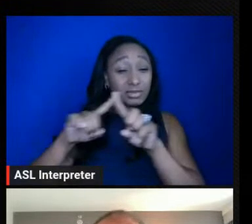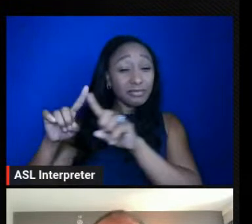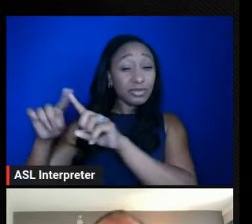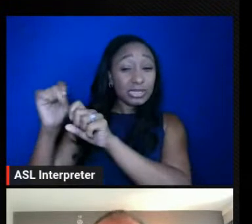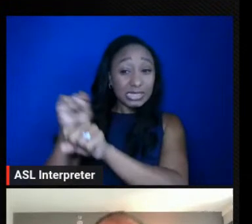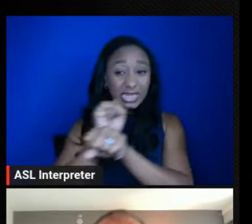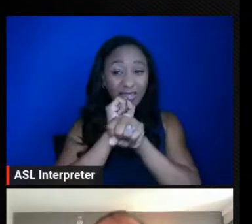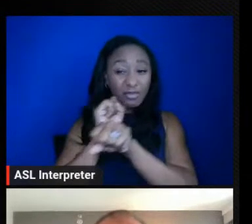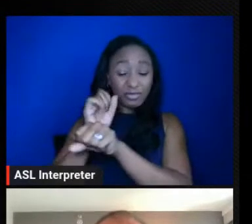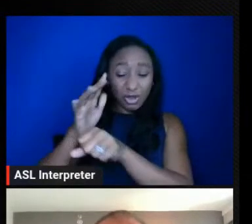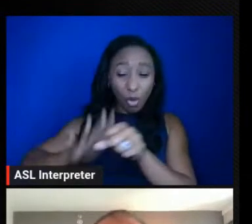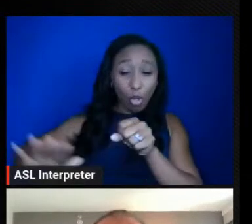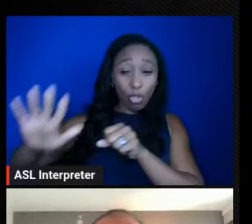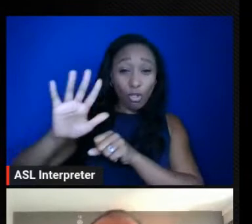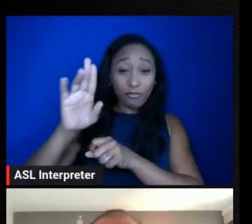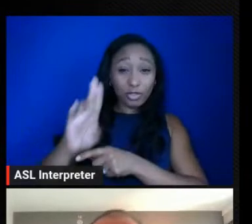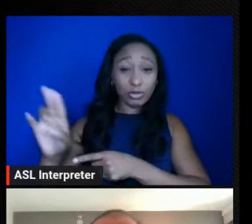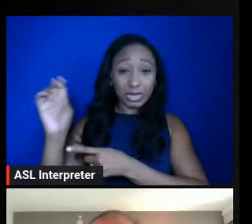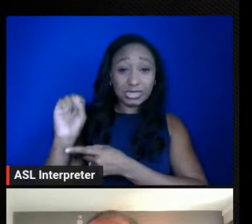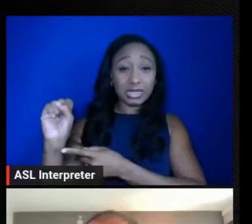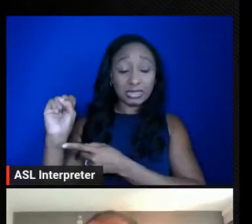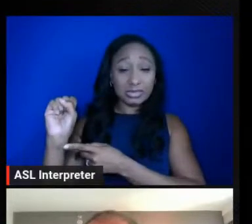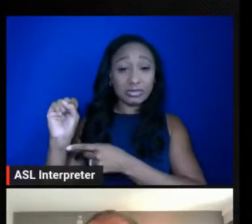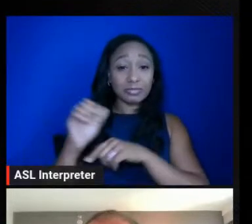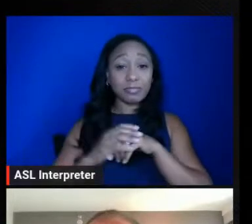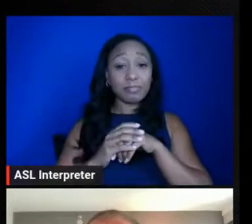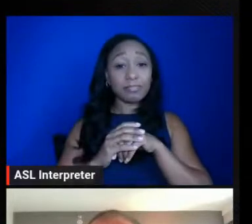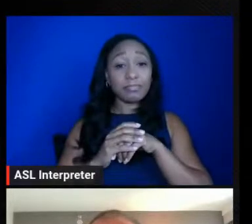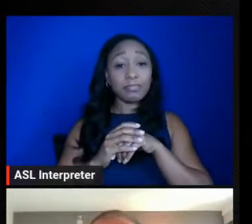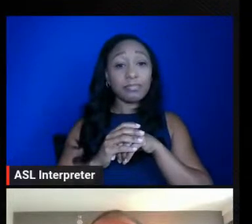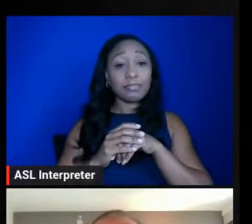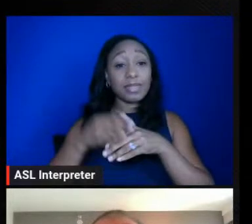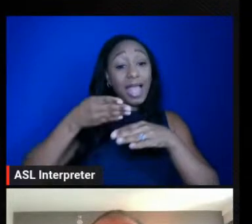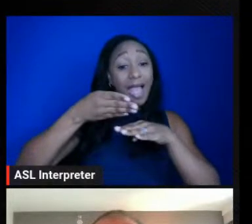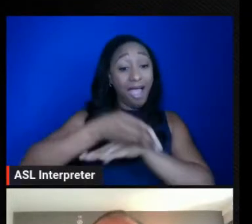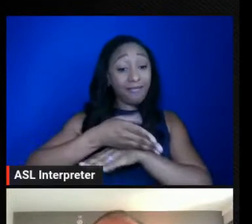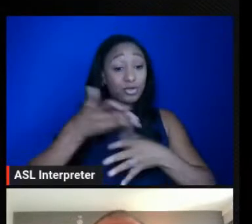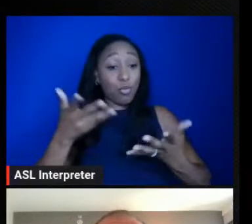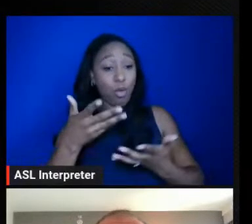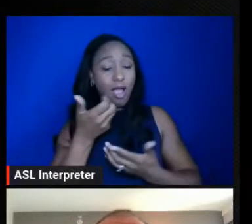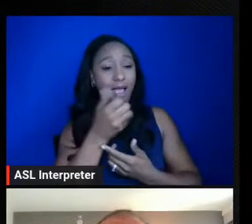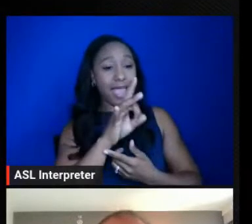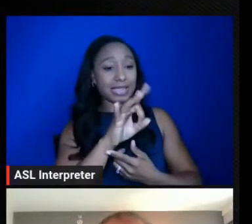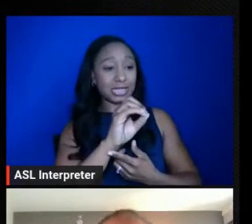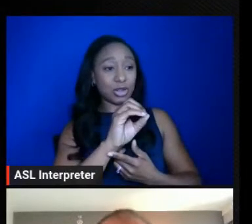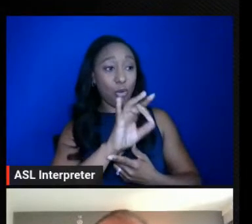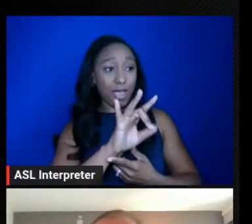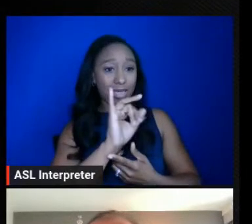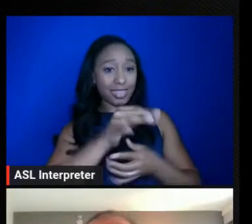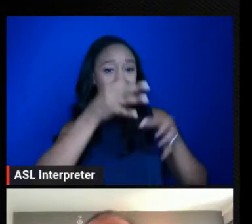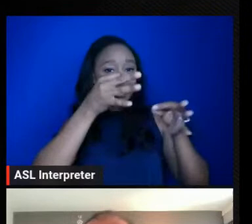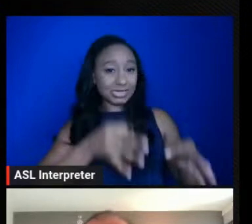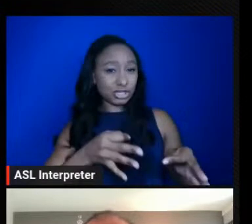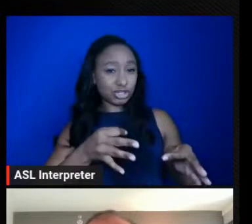United States. After that 1808 decision, interstate slave